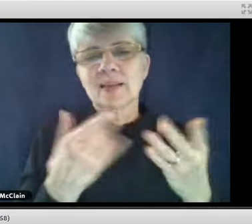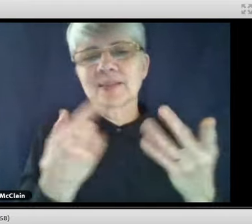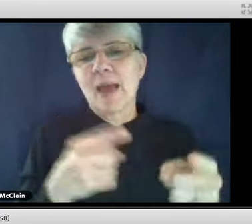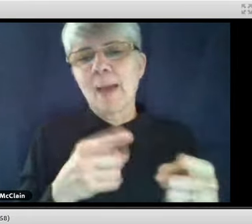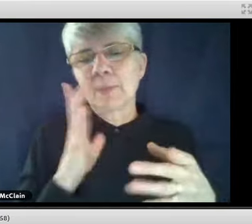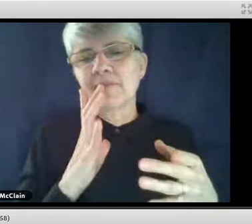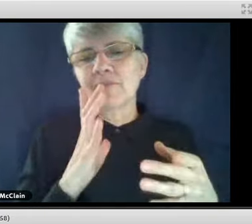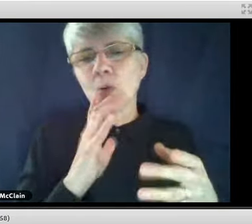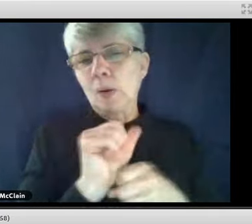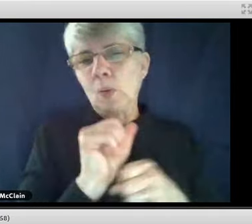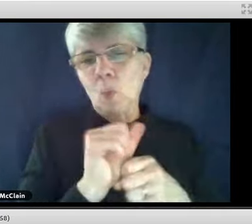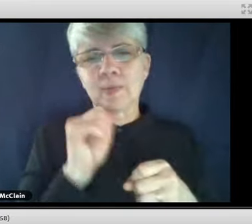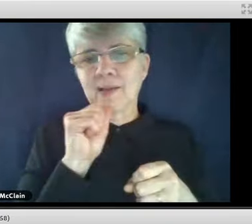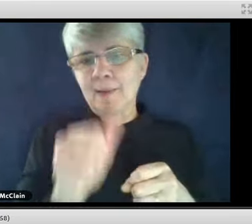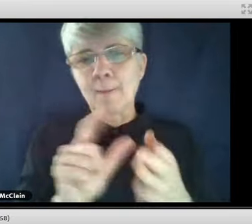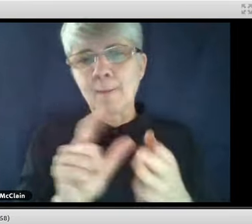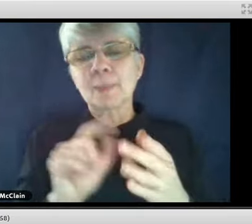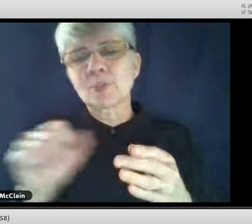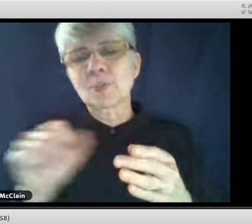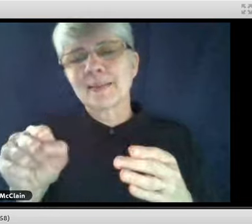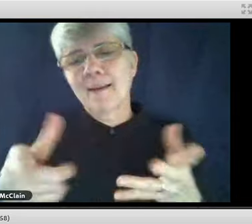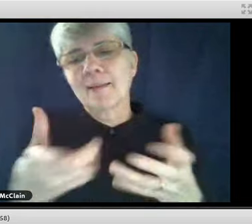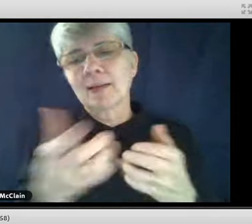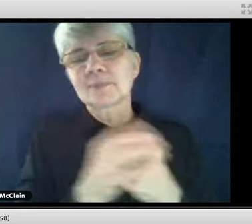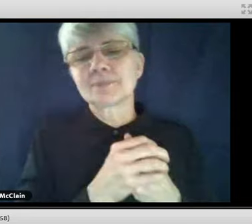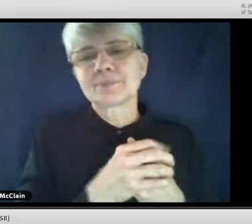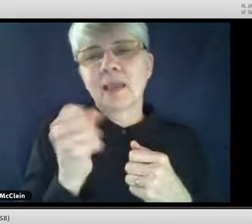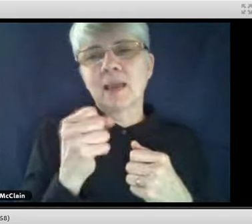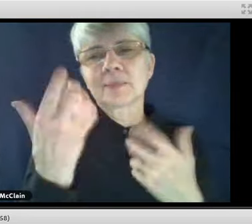work with that are not published, but yeah, yeah,